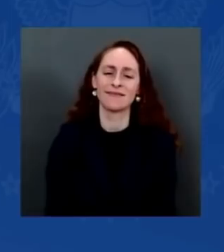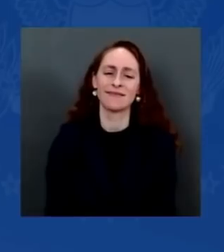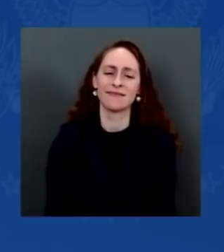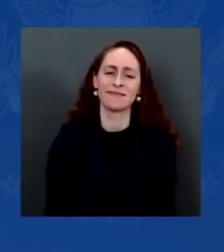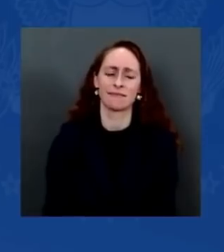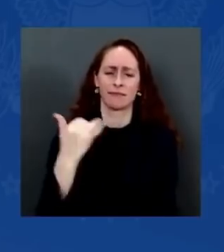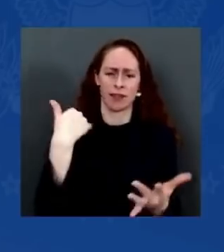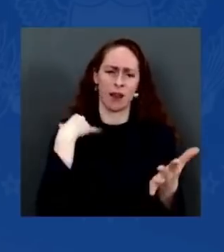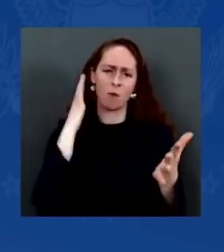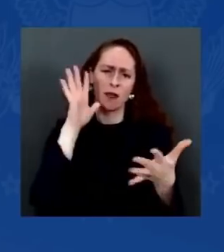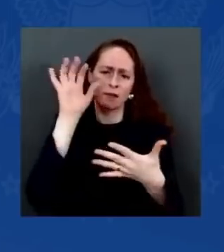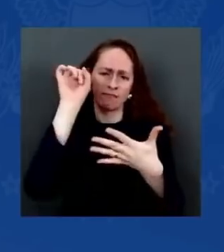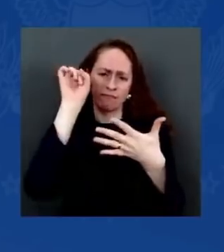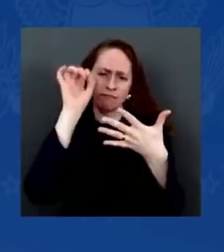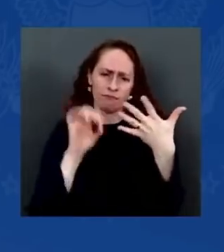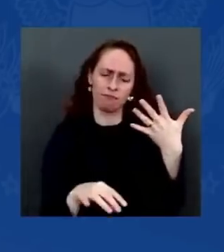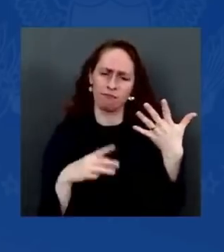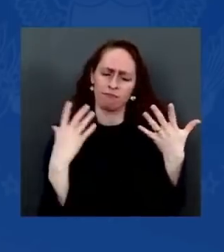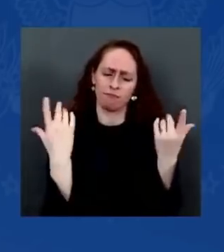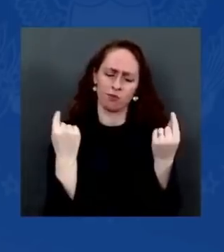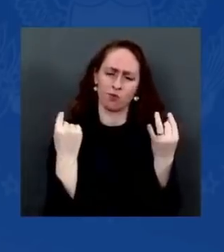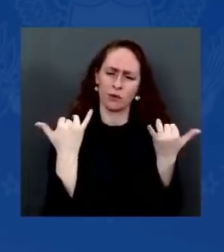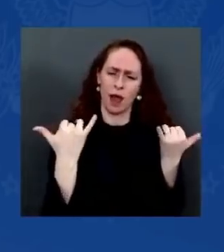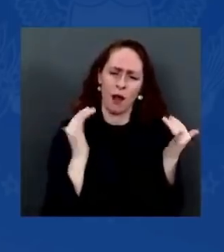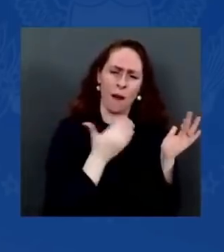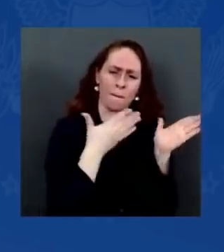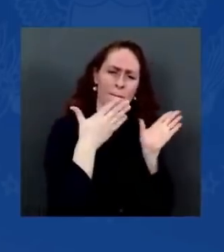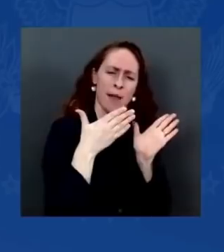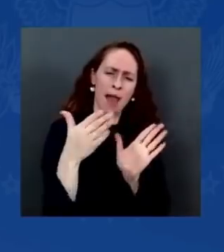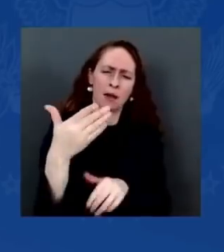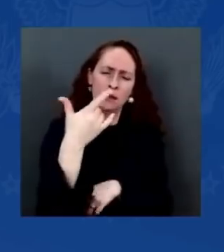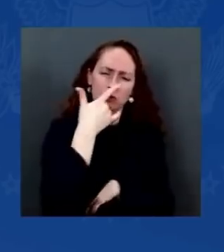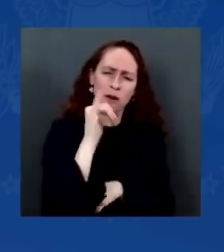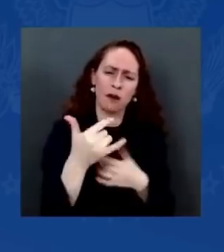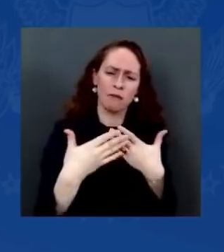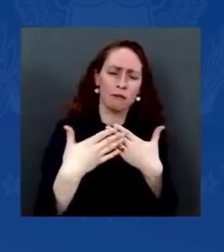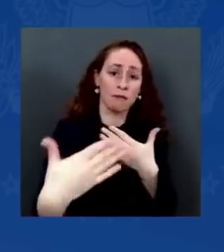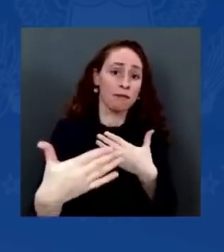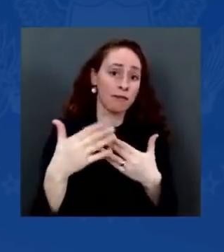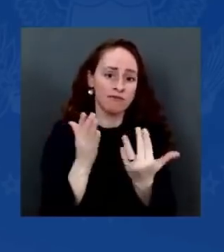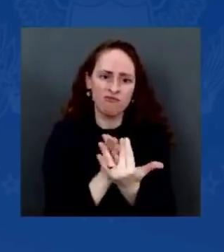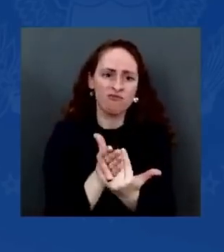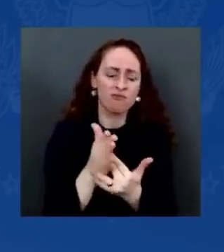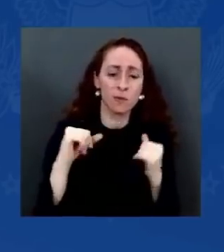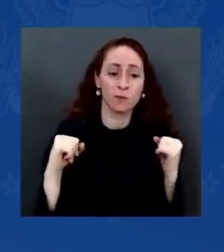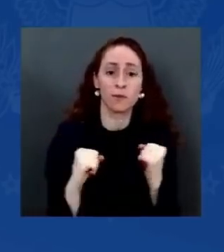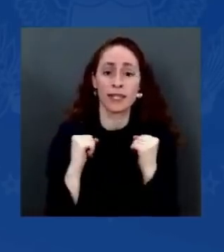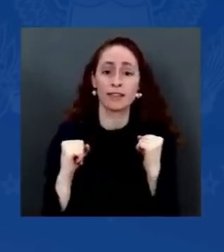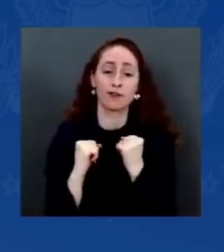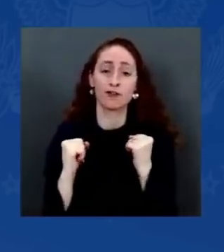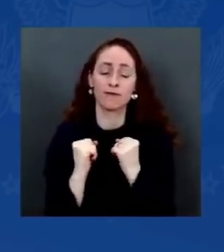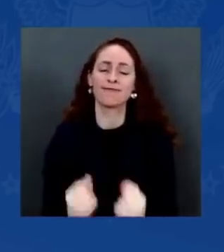experts tell us we can expect in the weeks ahead. First, how concerned should you be about